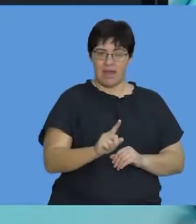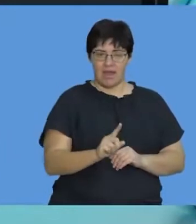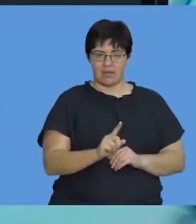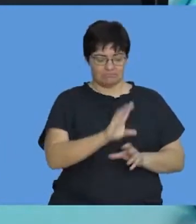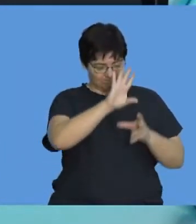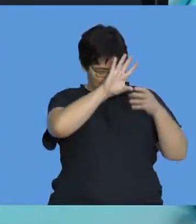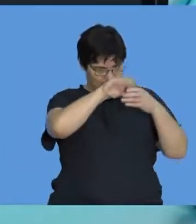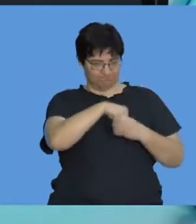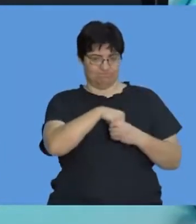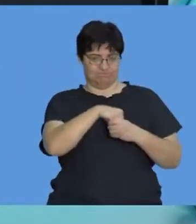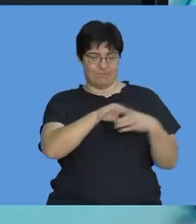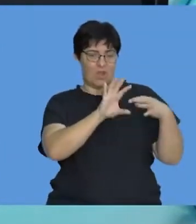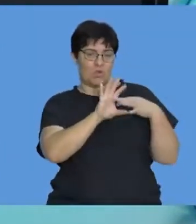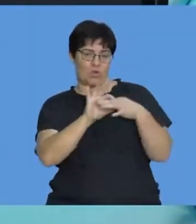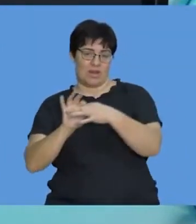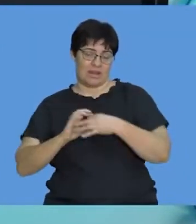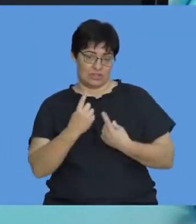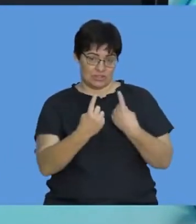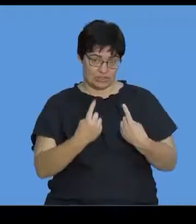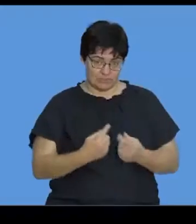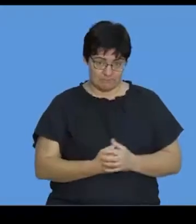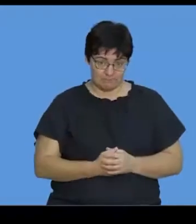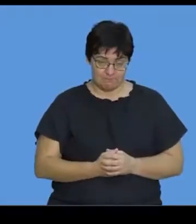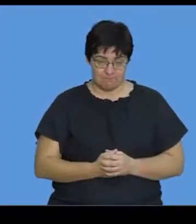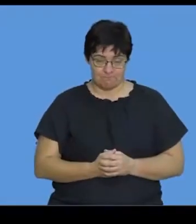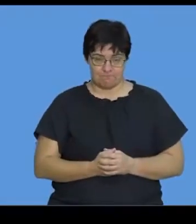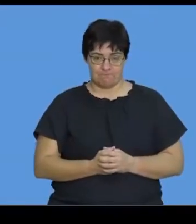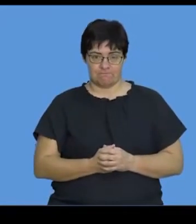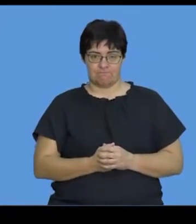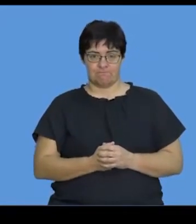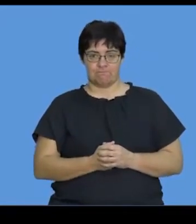interconnected, okay? So,